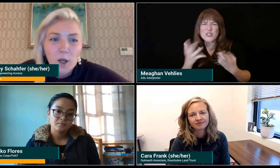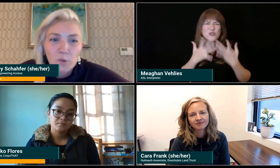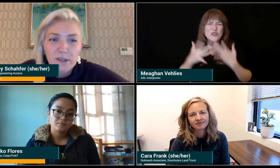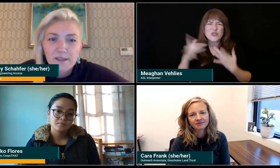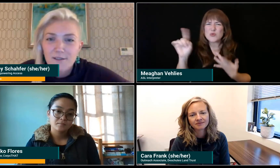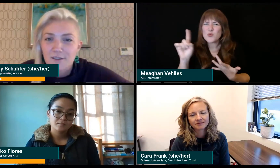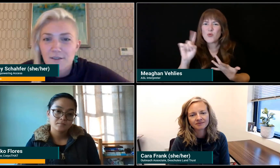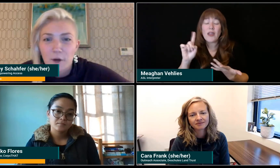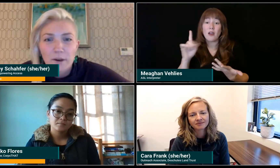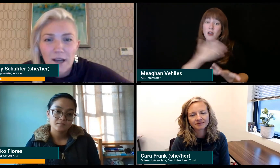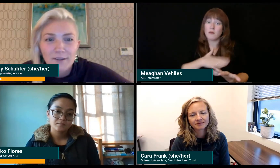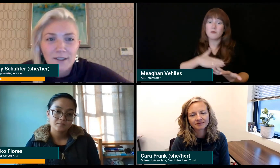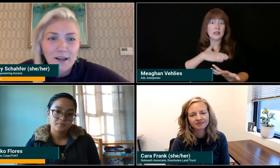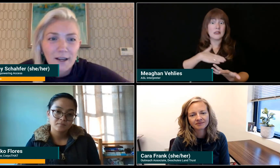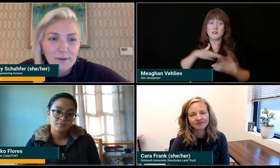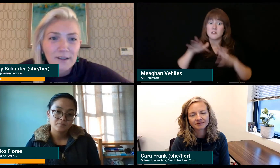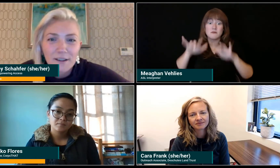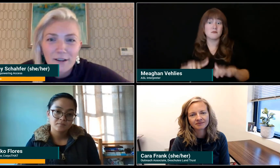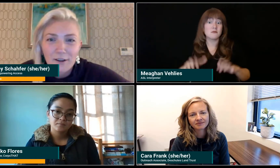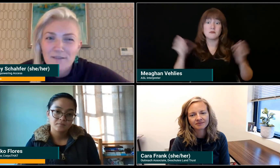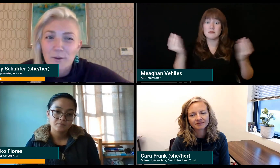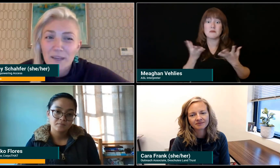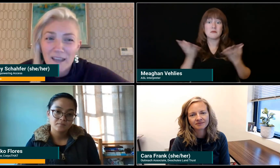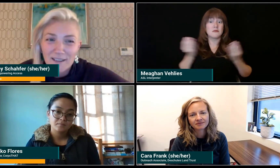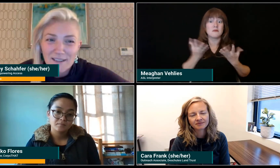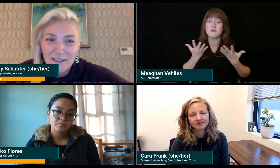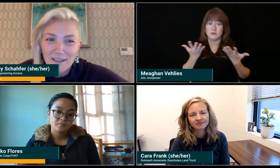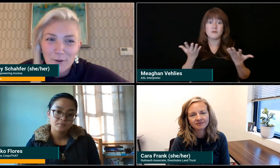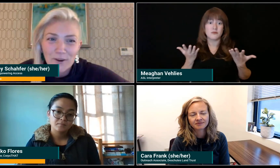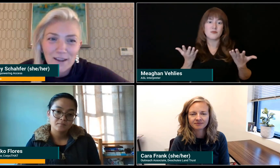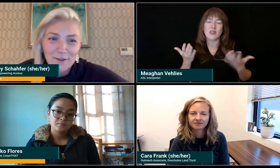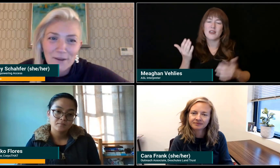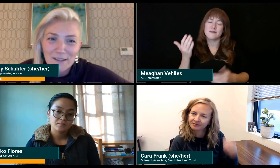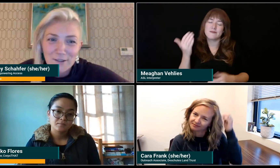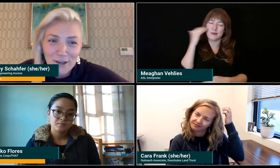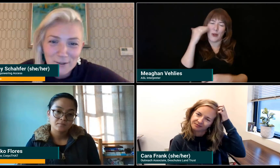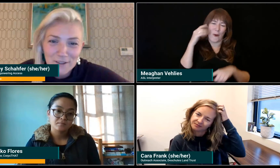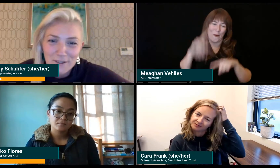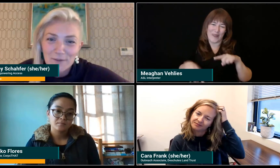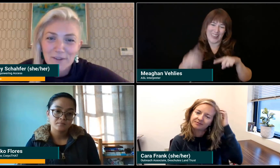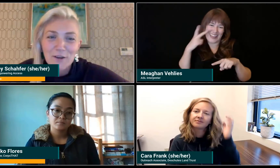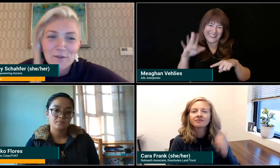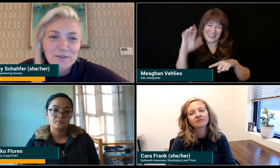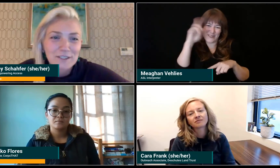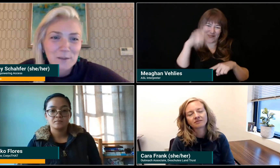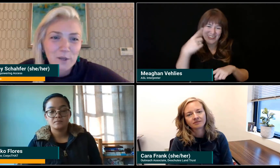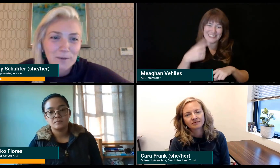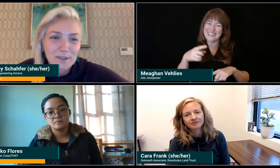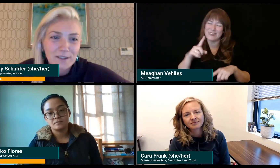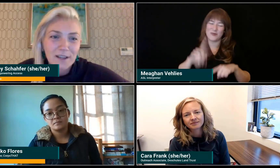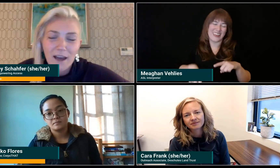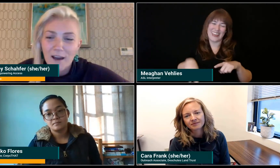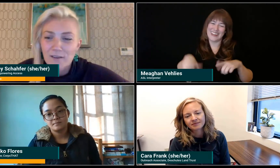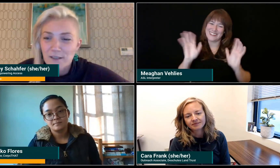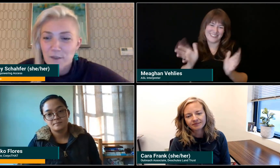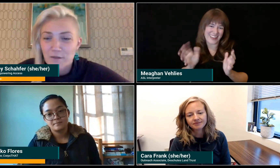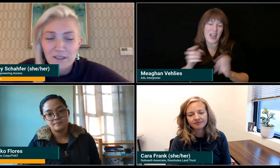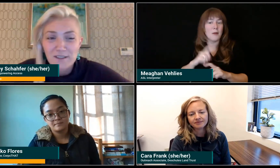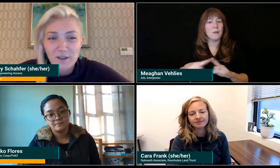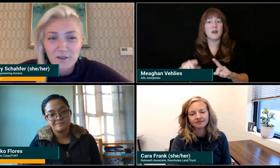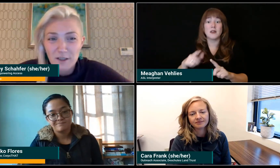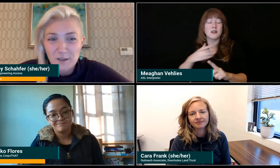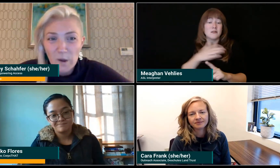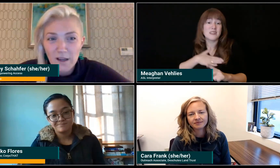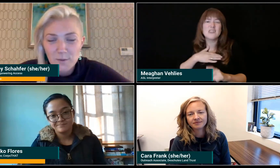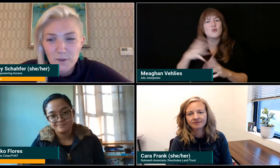had, please just throw it out there. I would, even though we can't see you and you can't talk to us, I would love to be able to have as much of